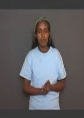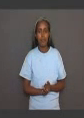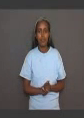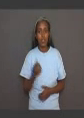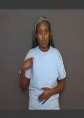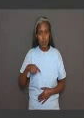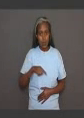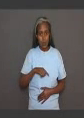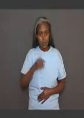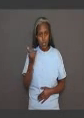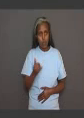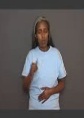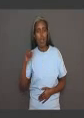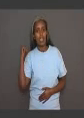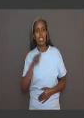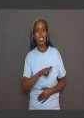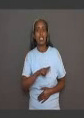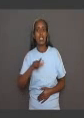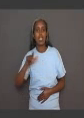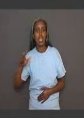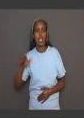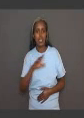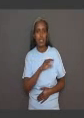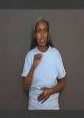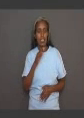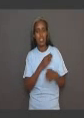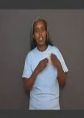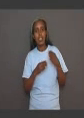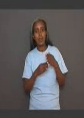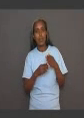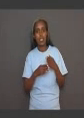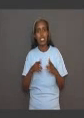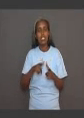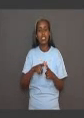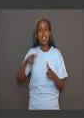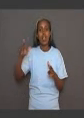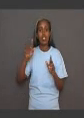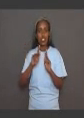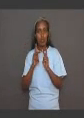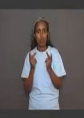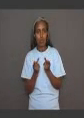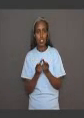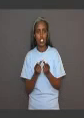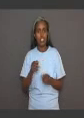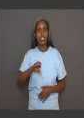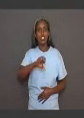We draw another line and label the larger portion